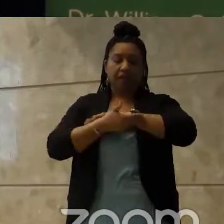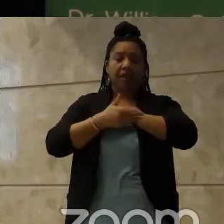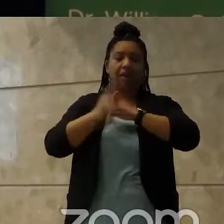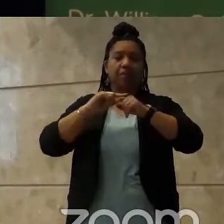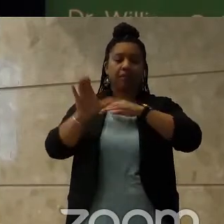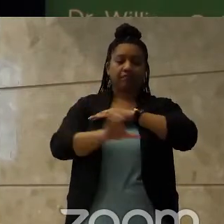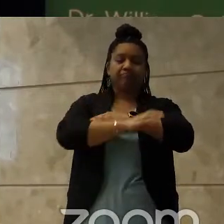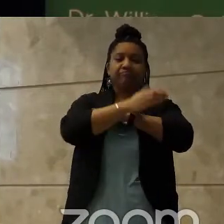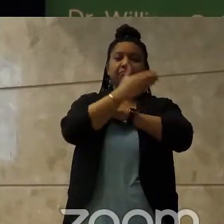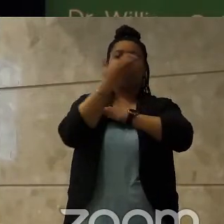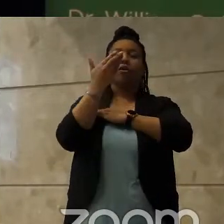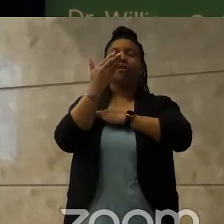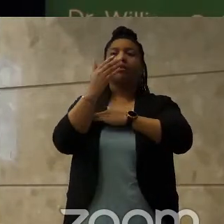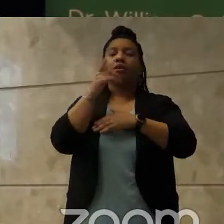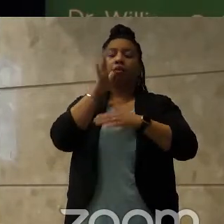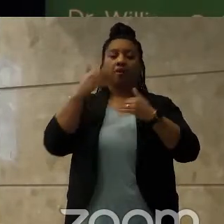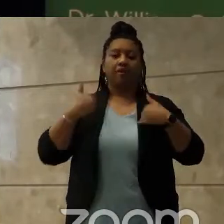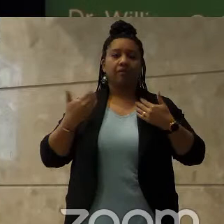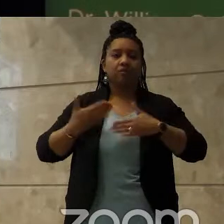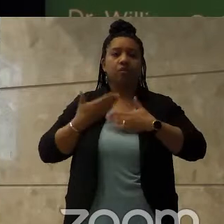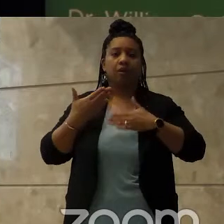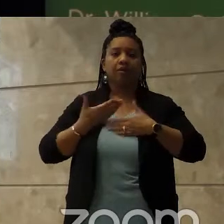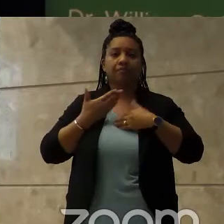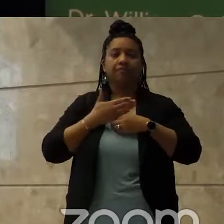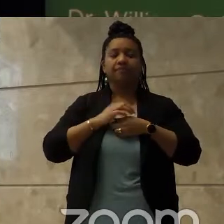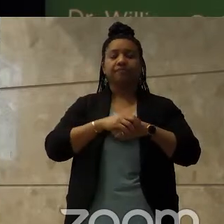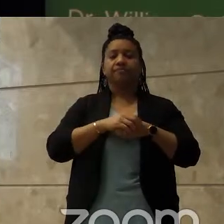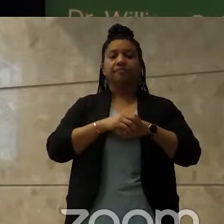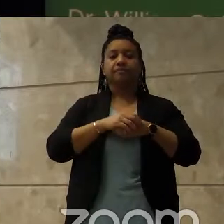Psalms 35. Nehemiah tells us